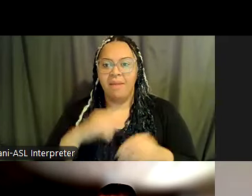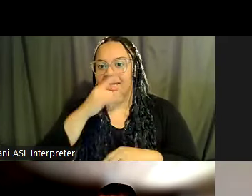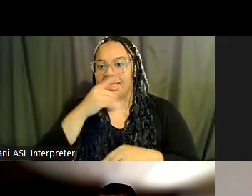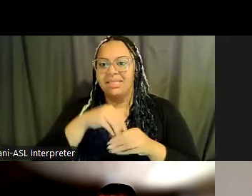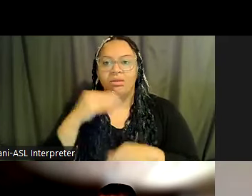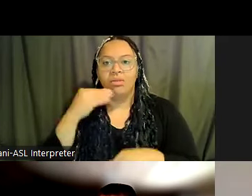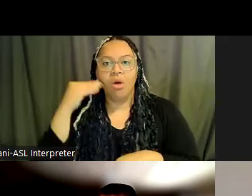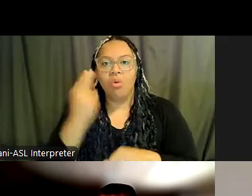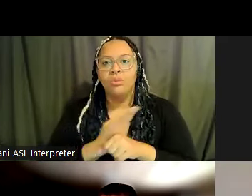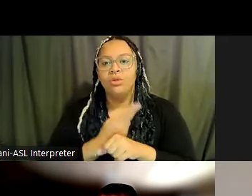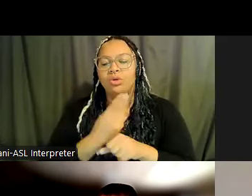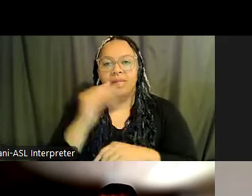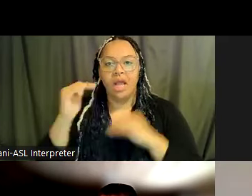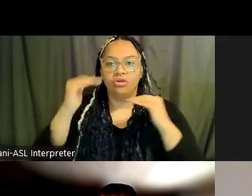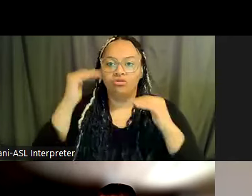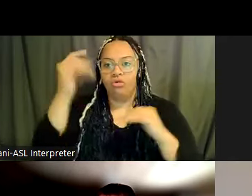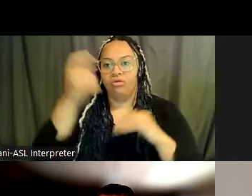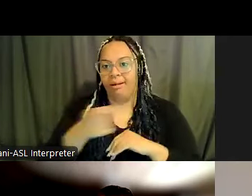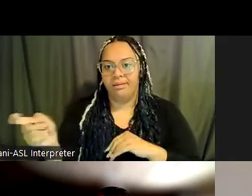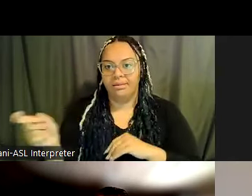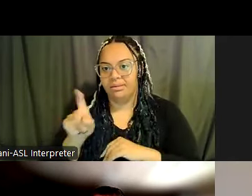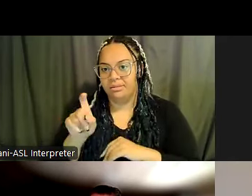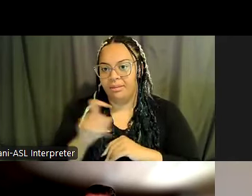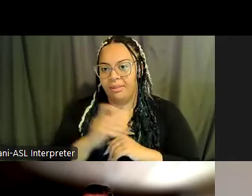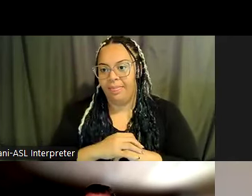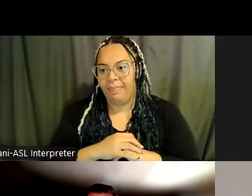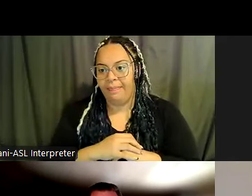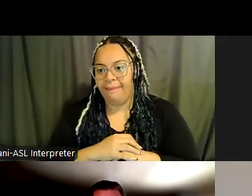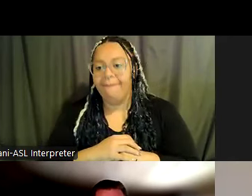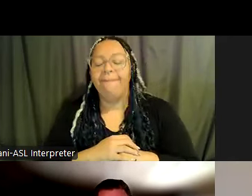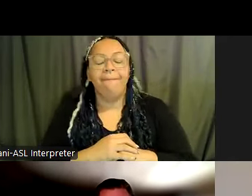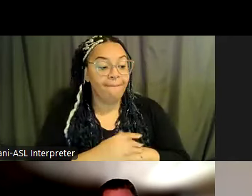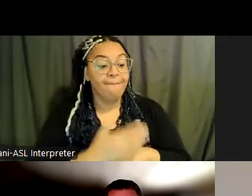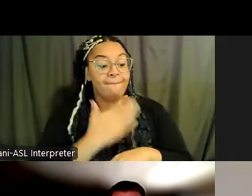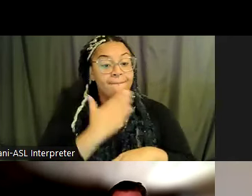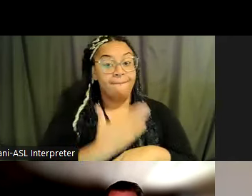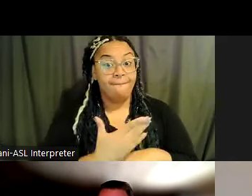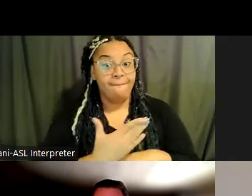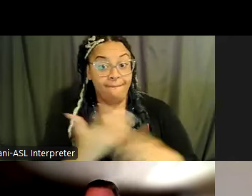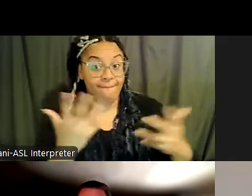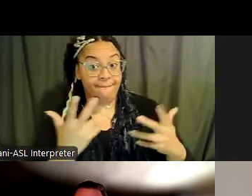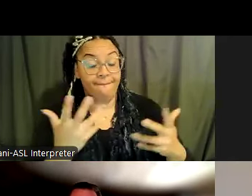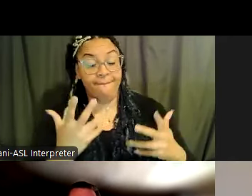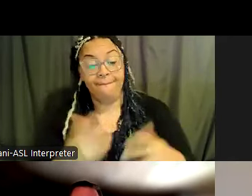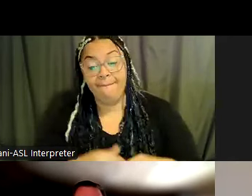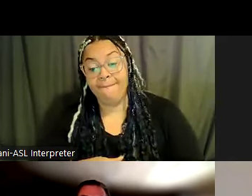using adults' firearms. So the good news is that while